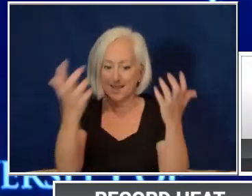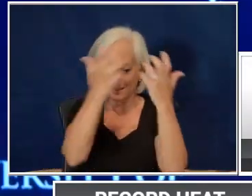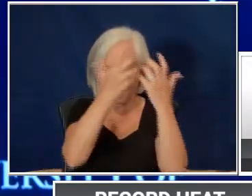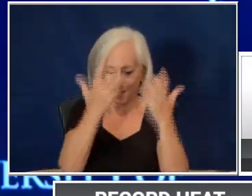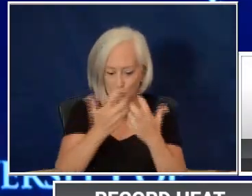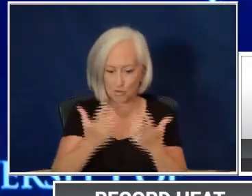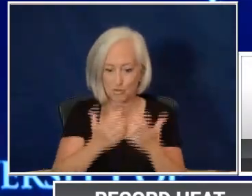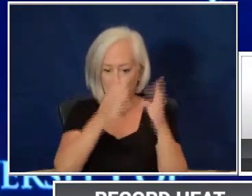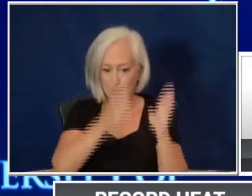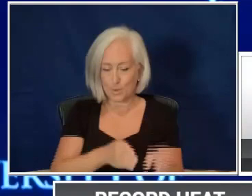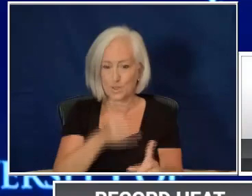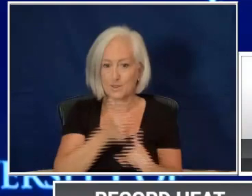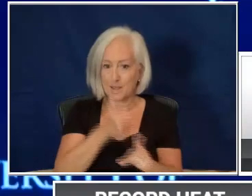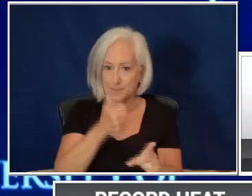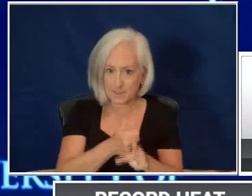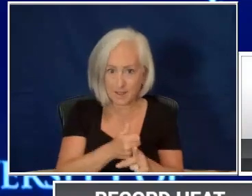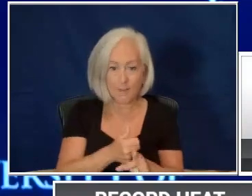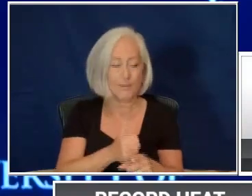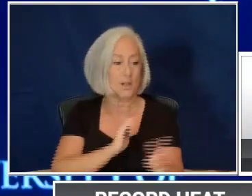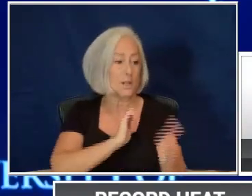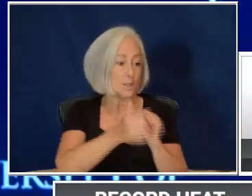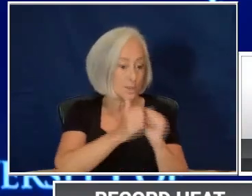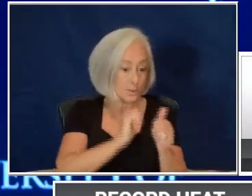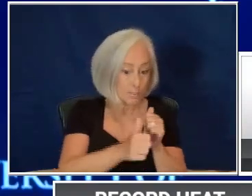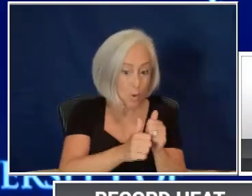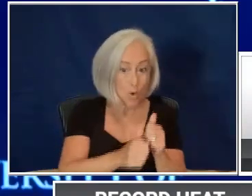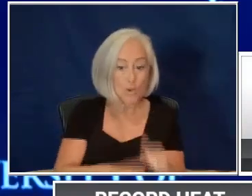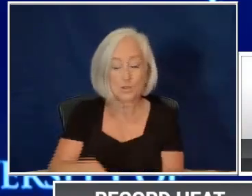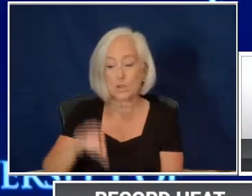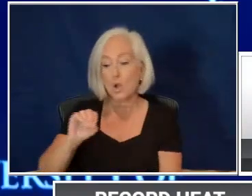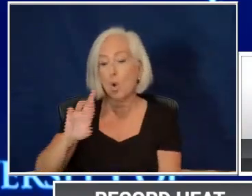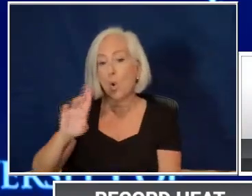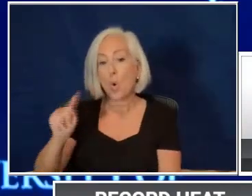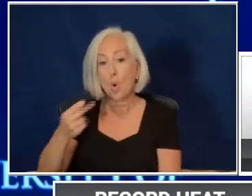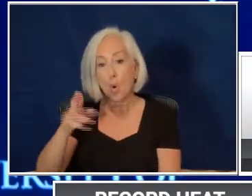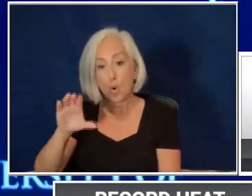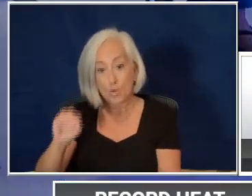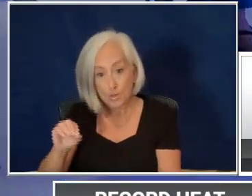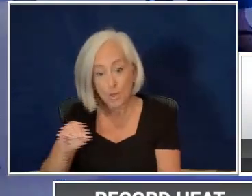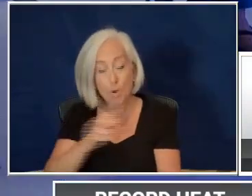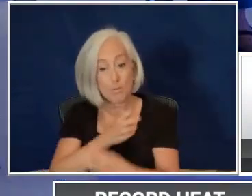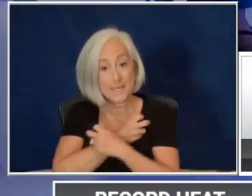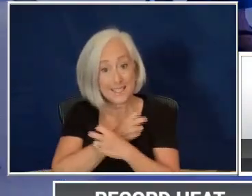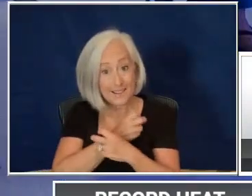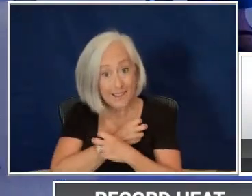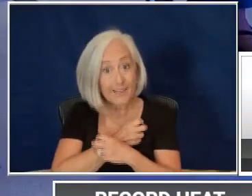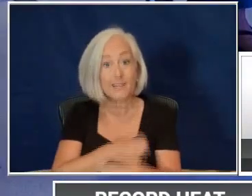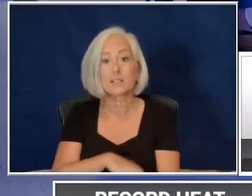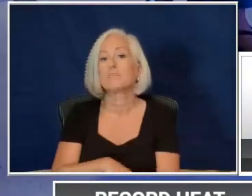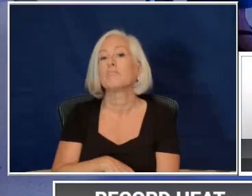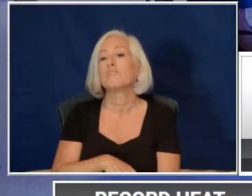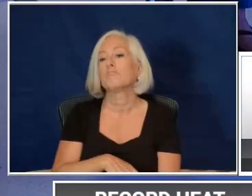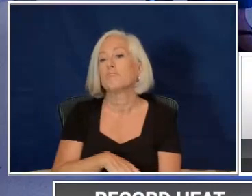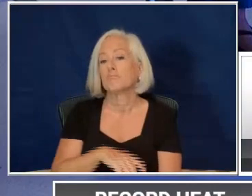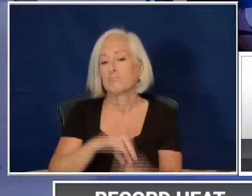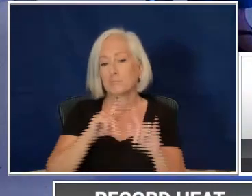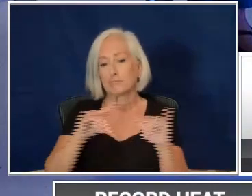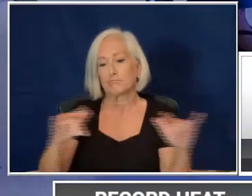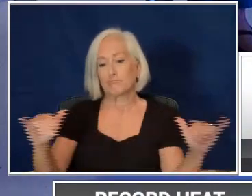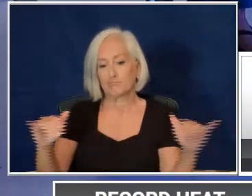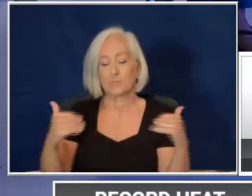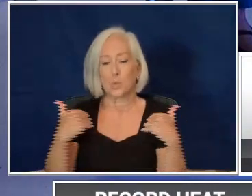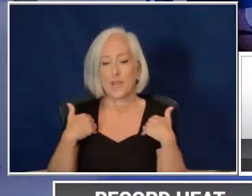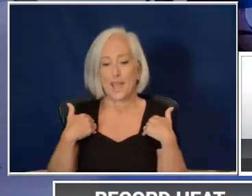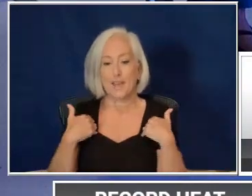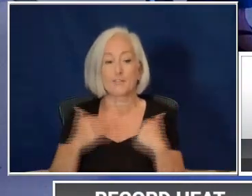Sports, orthopedic, neurologic rehabilitation, all look very different actually. Gretchen just mentioned how people in